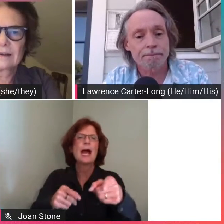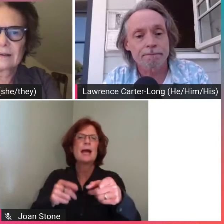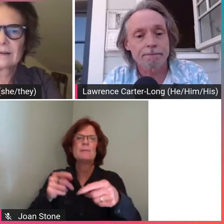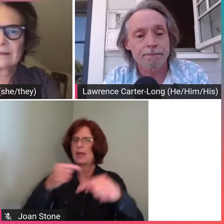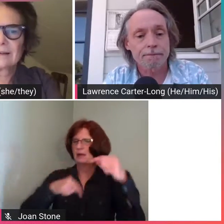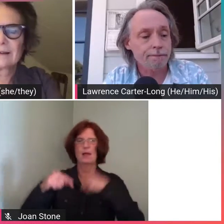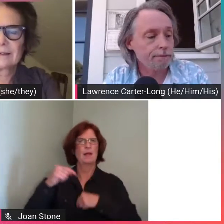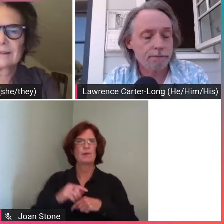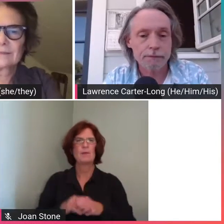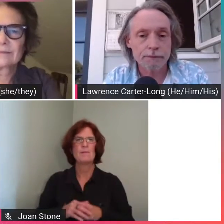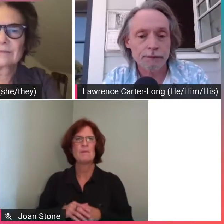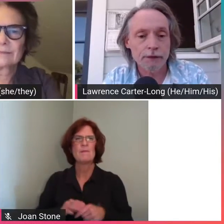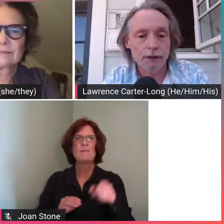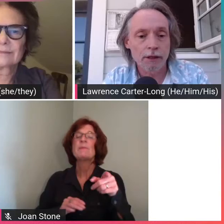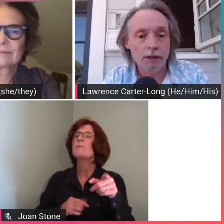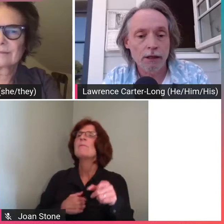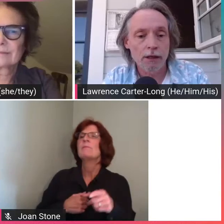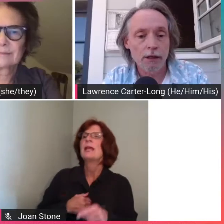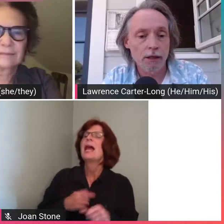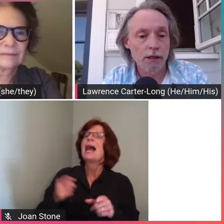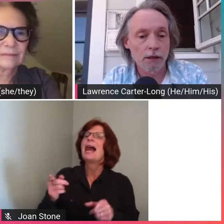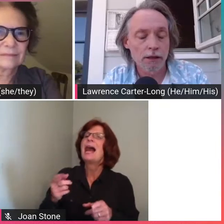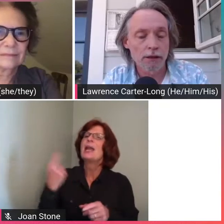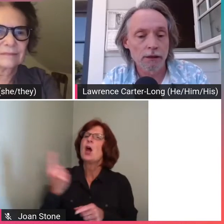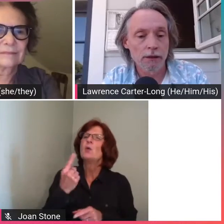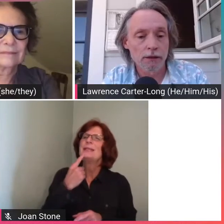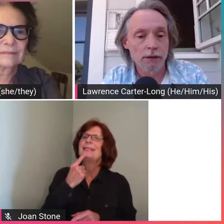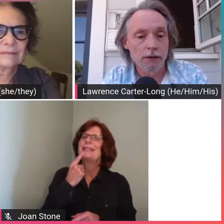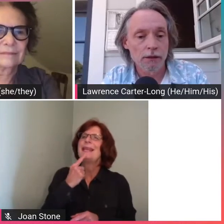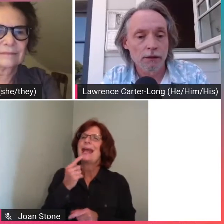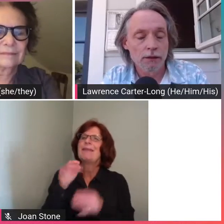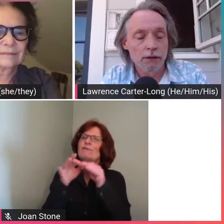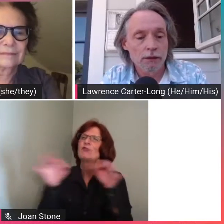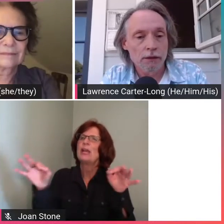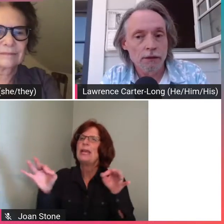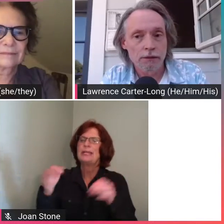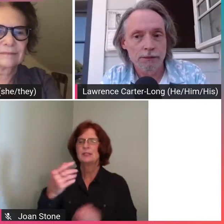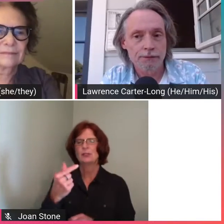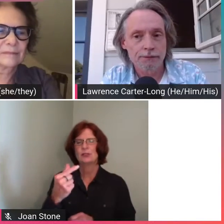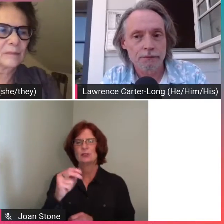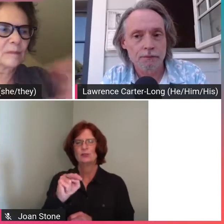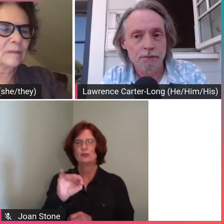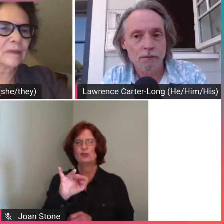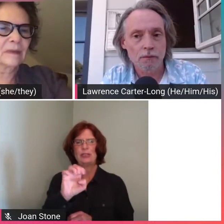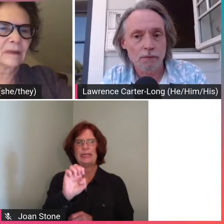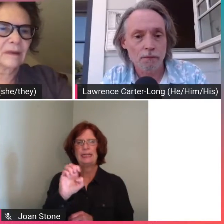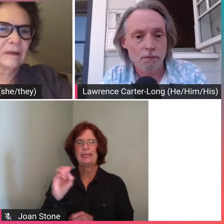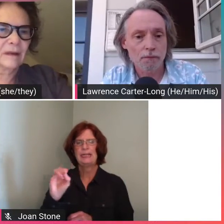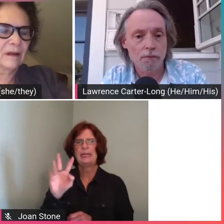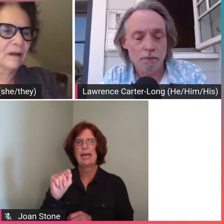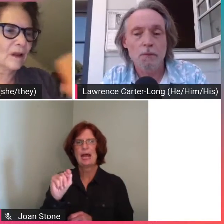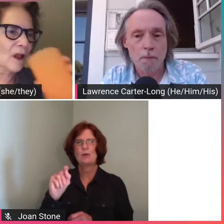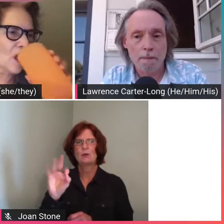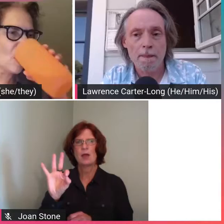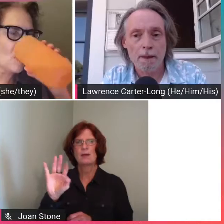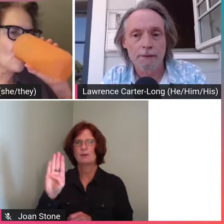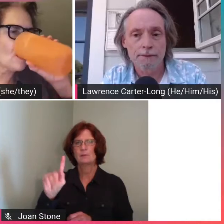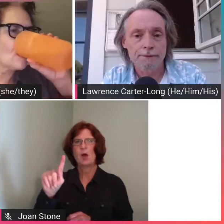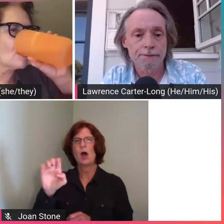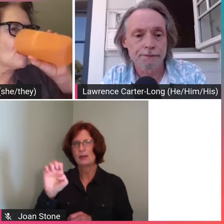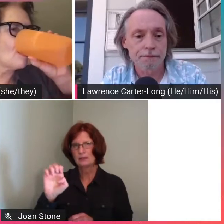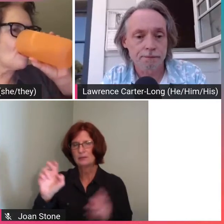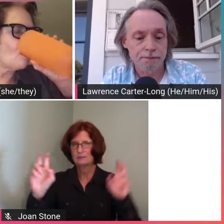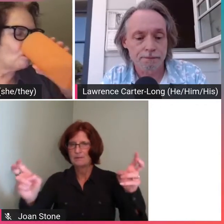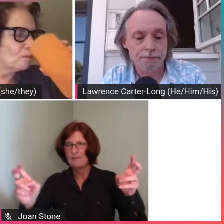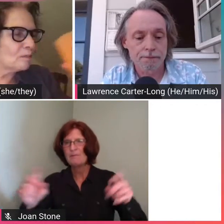hope so. I mean, I talked about the genie out of the ball. That's kind of in social media and alternative forms. But in terms of Hollywood, I think it's going to really